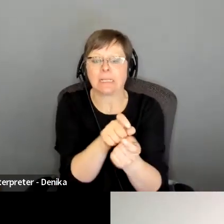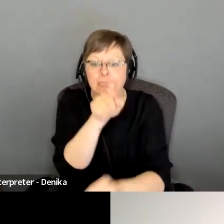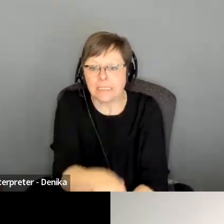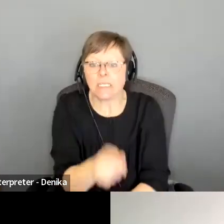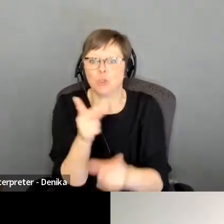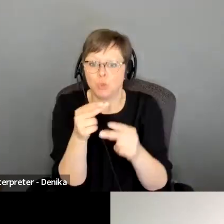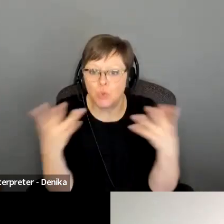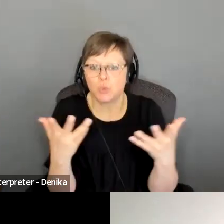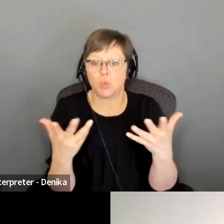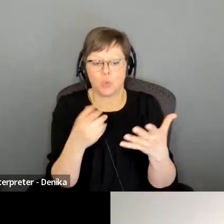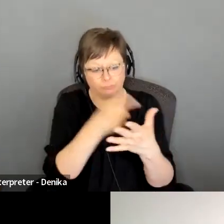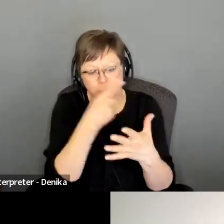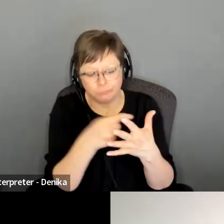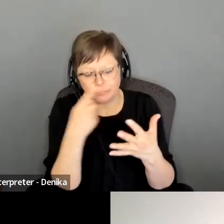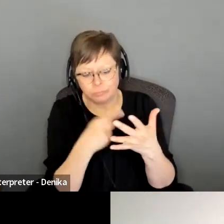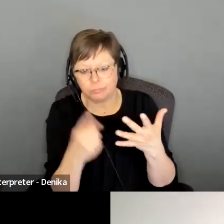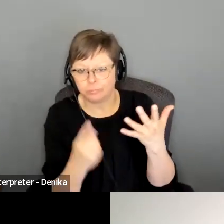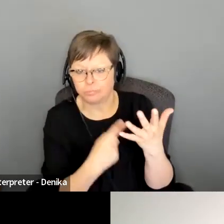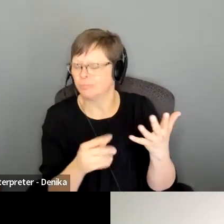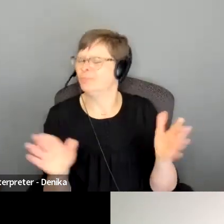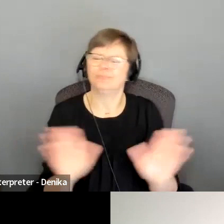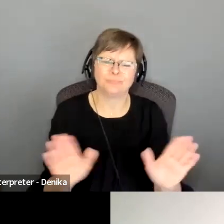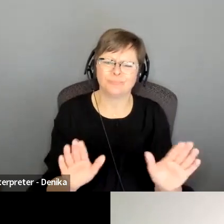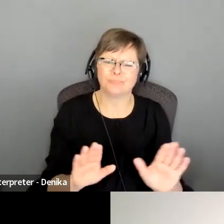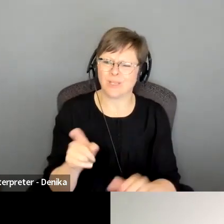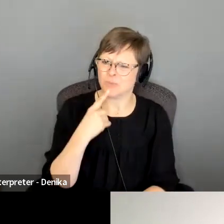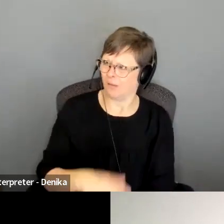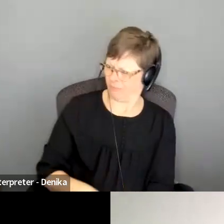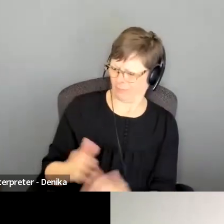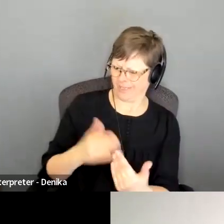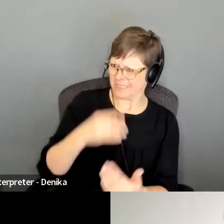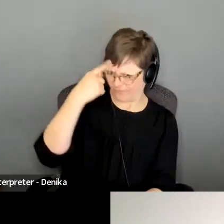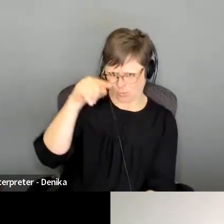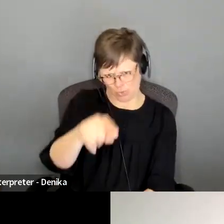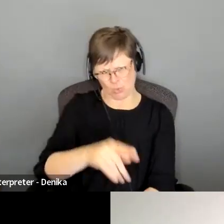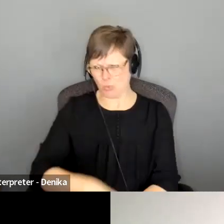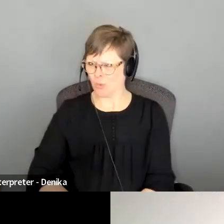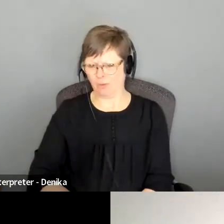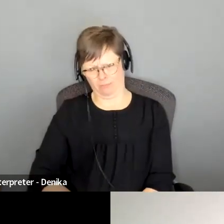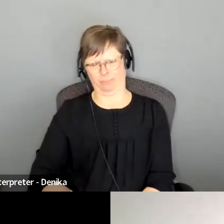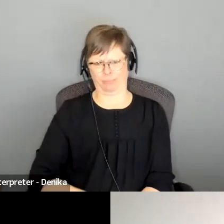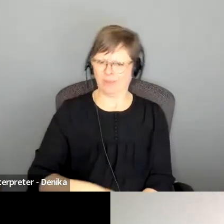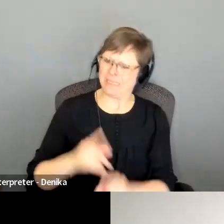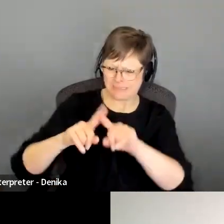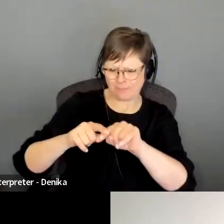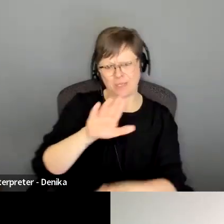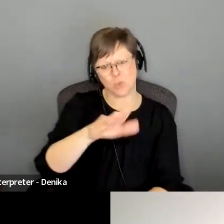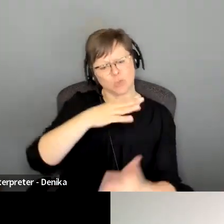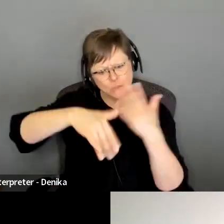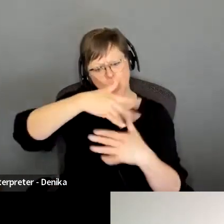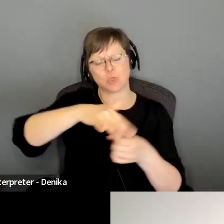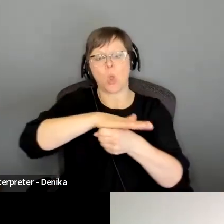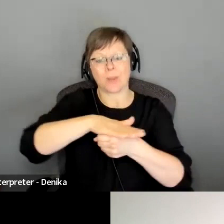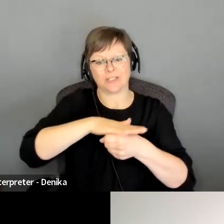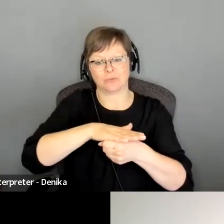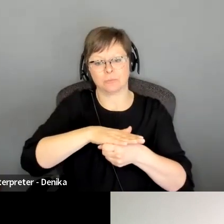do as an active bystander, because it can be like, well, easy for you to say, Stafford, based on your location. It's where